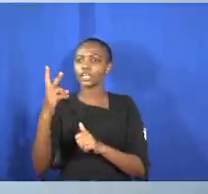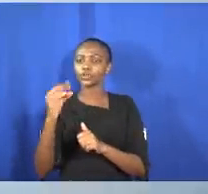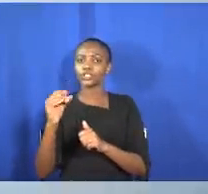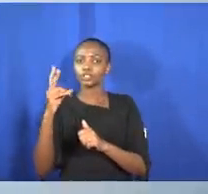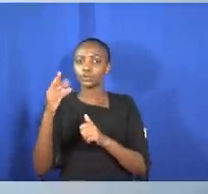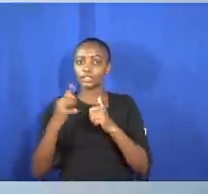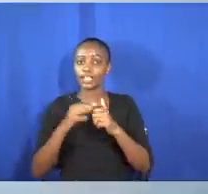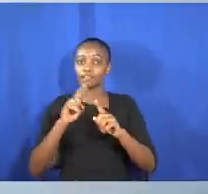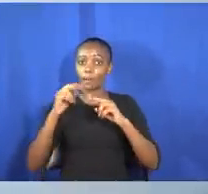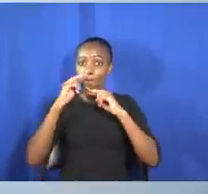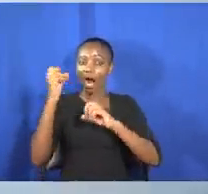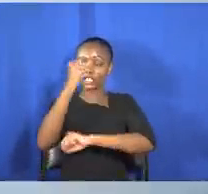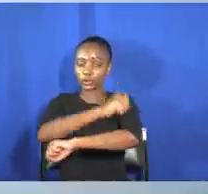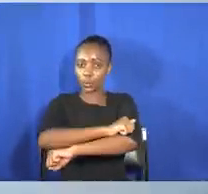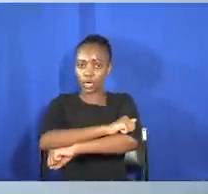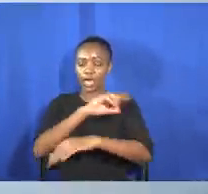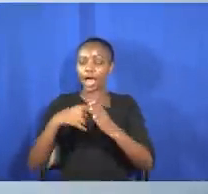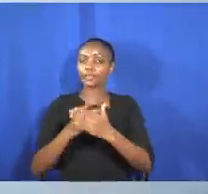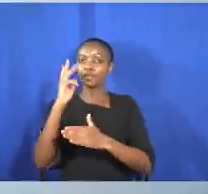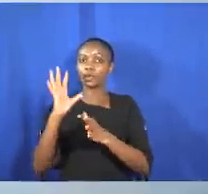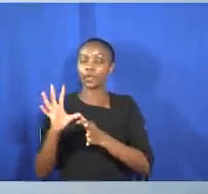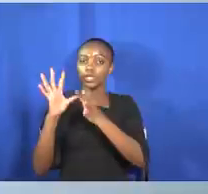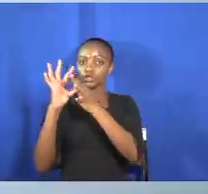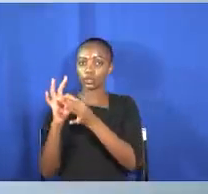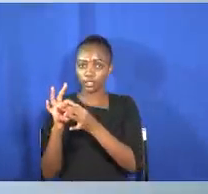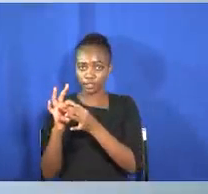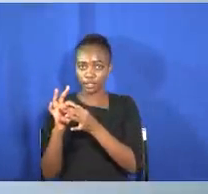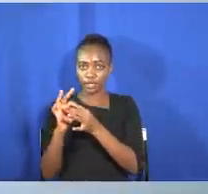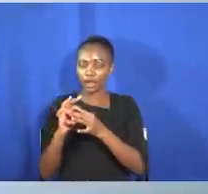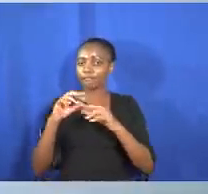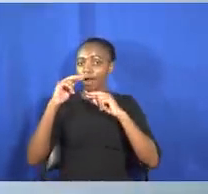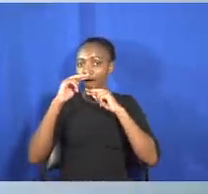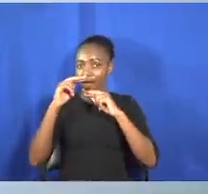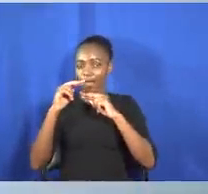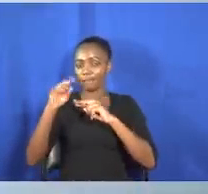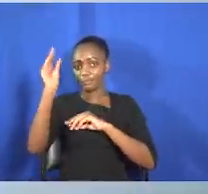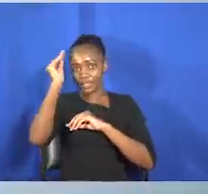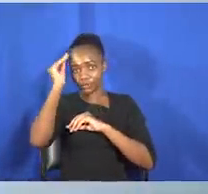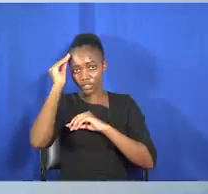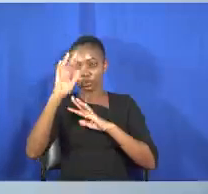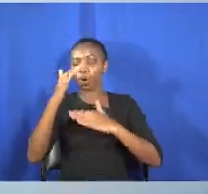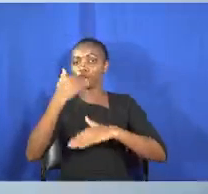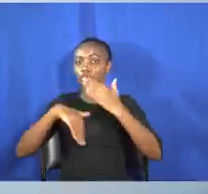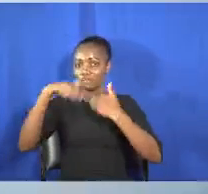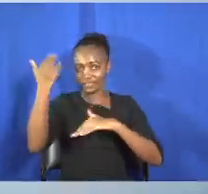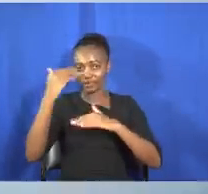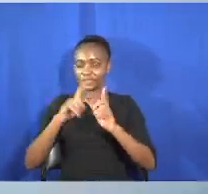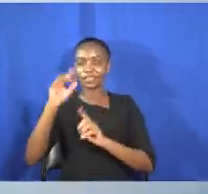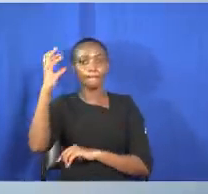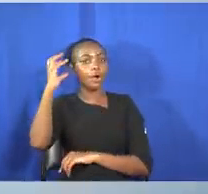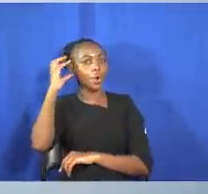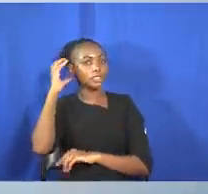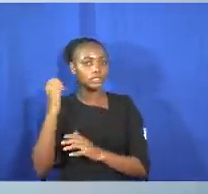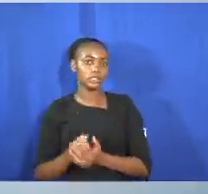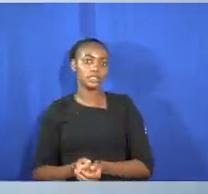in 2028 from high school. And they will join the tertiary education. So universities, again,